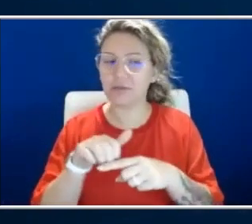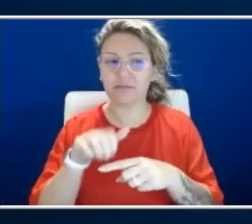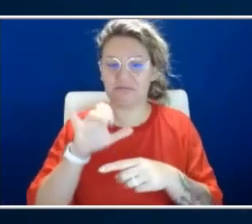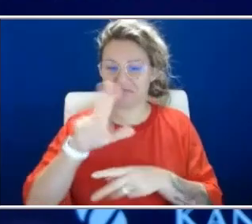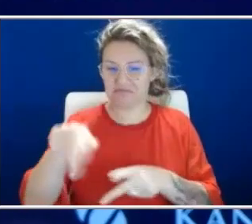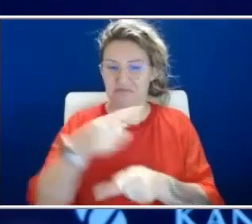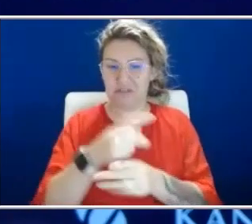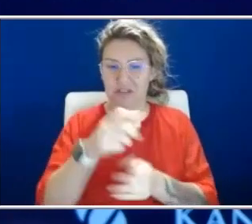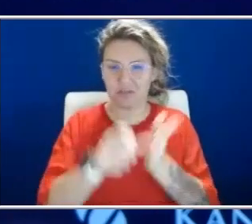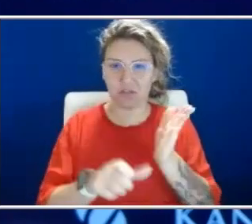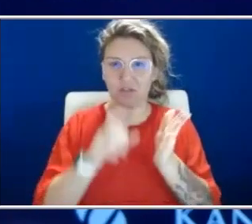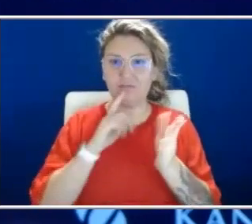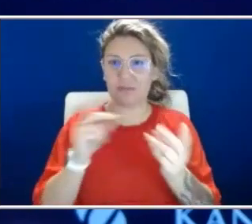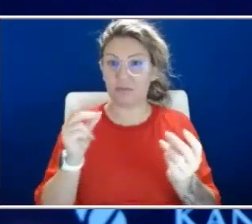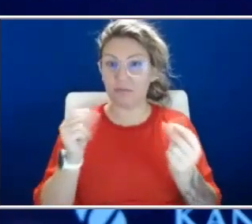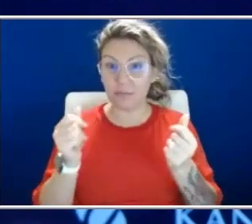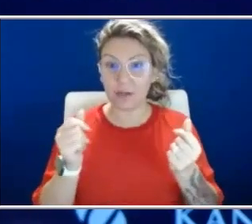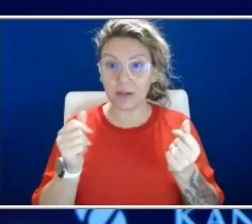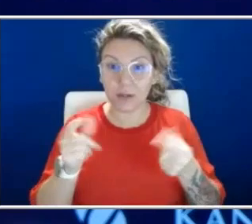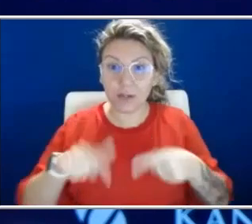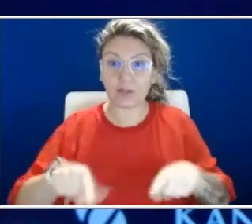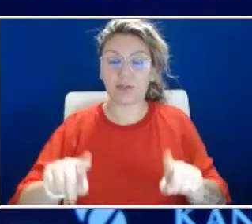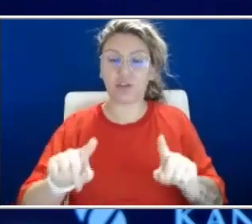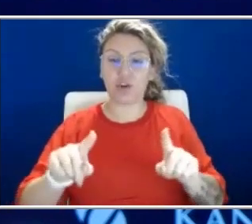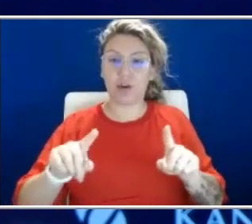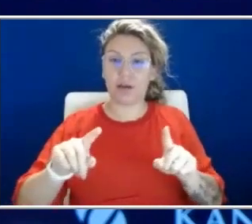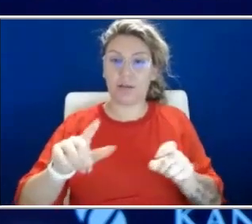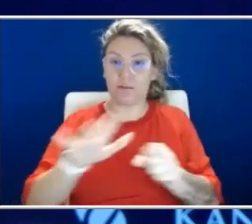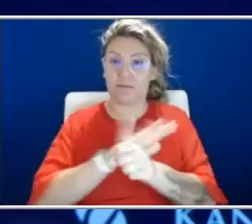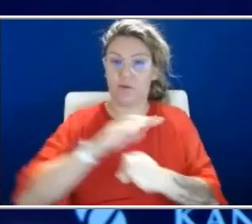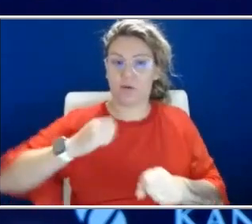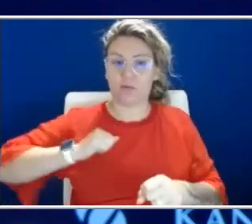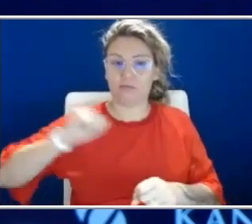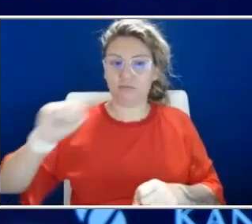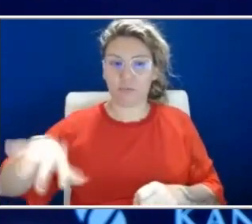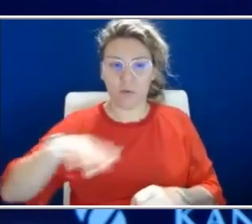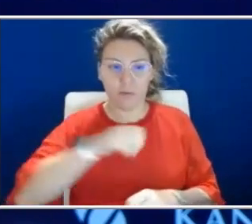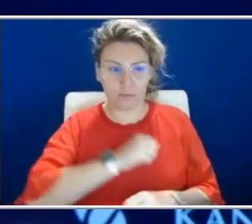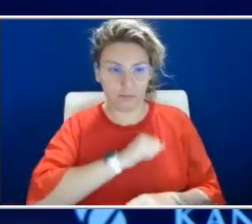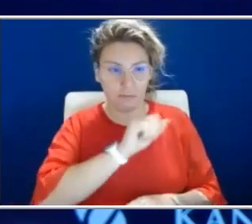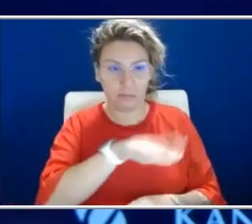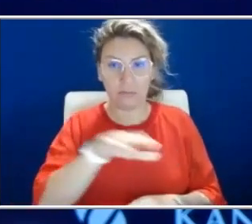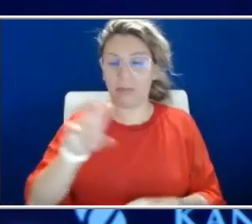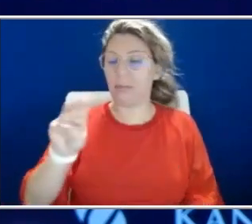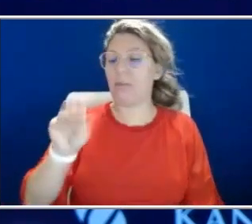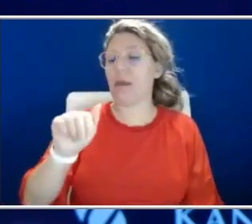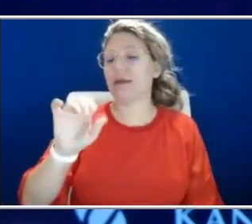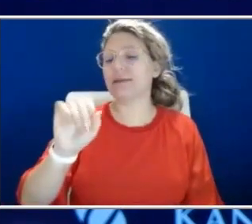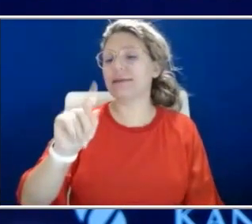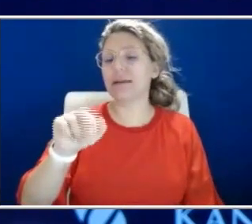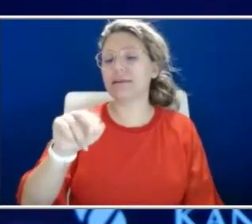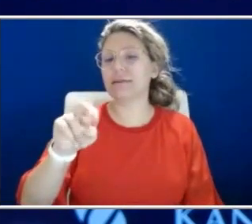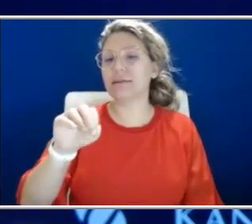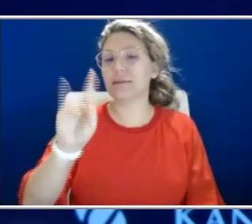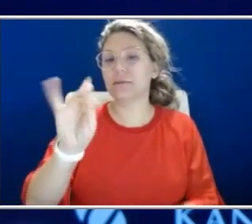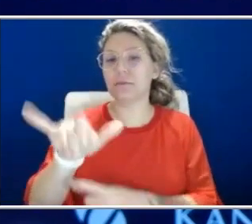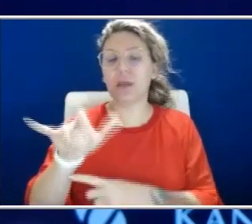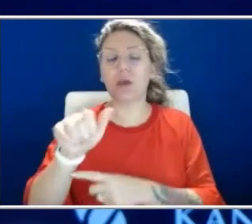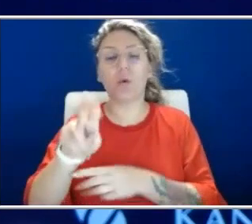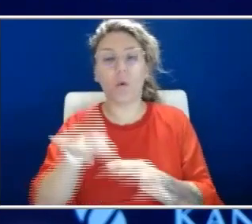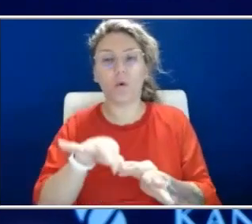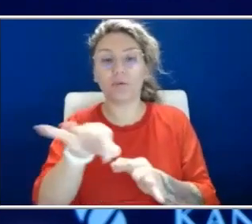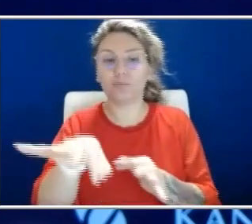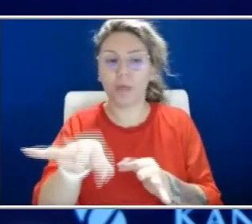immediate fashion, so at the time of the mastectomy, and you can also do this in a delayed fashion, so where we